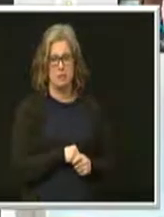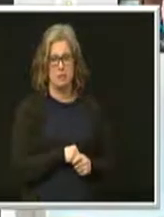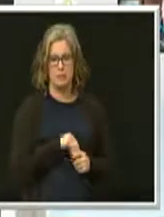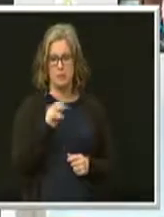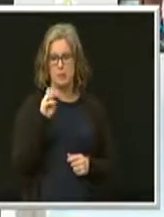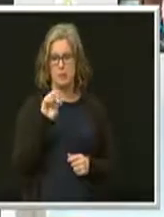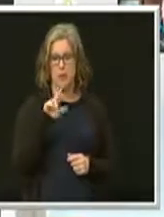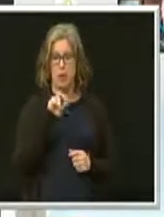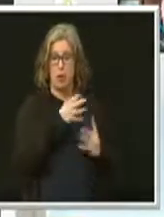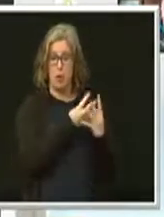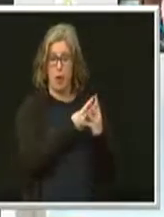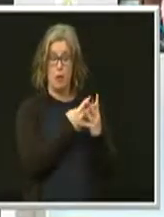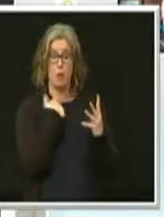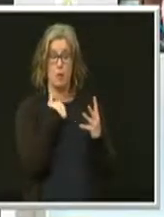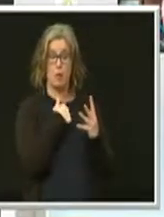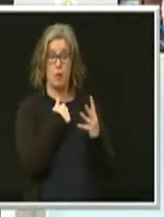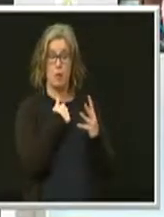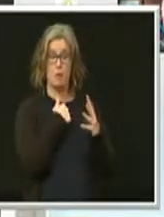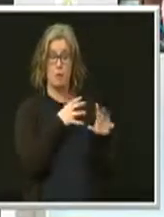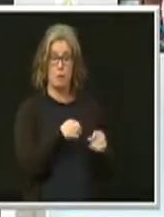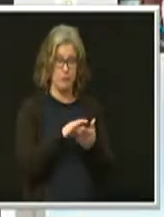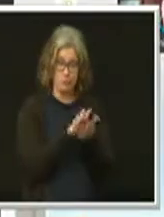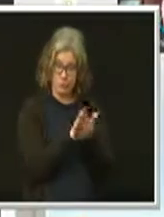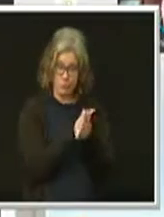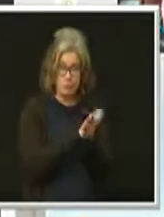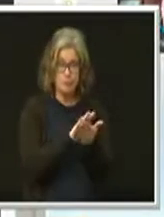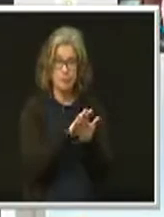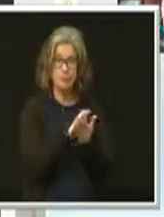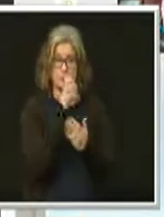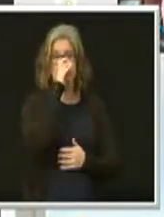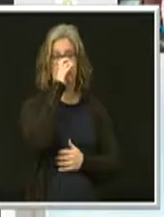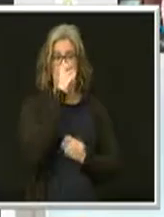Metro Corrections, we've stepped up our cleaning